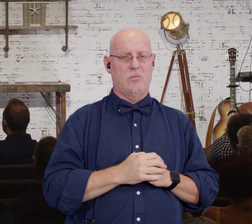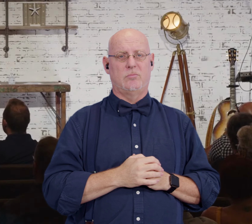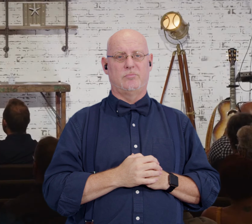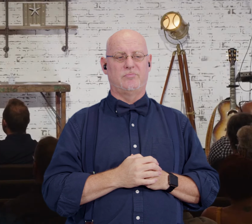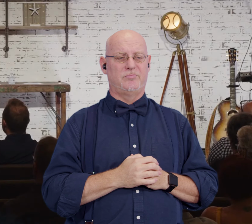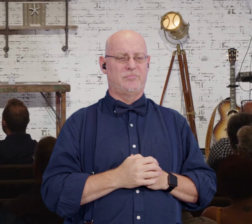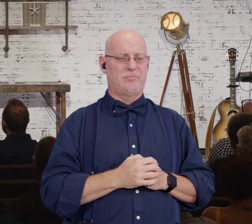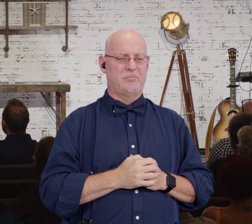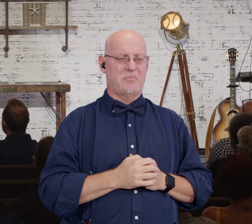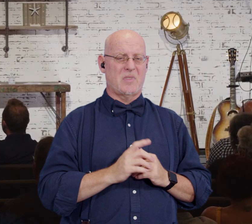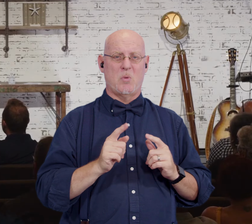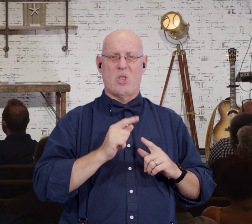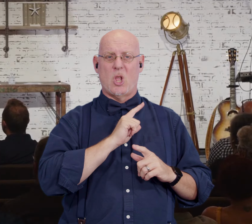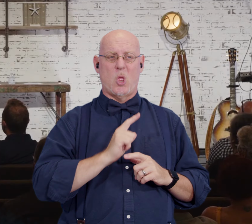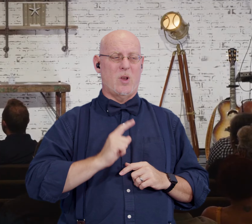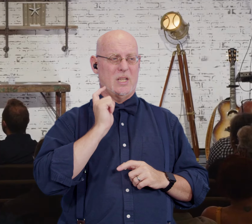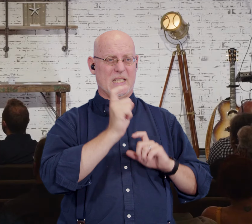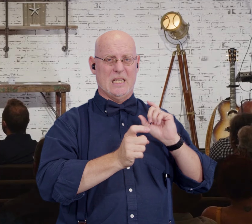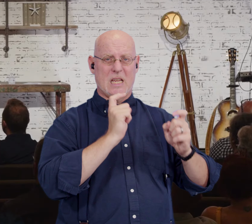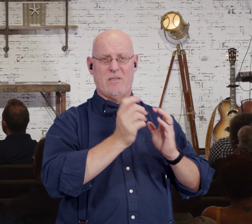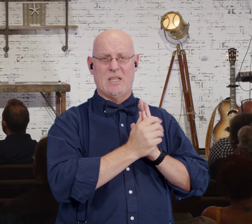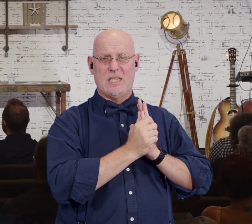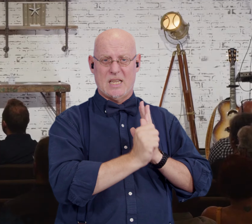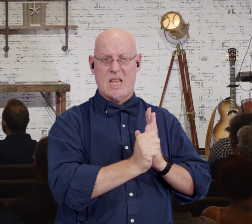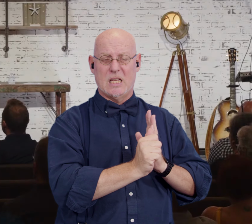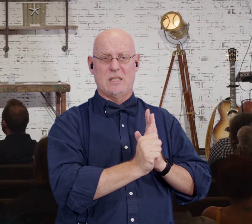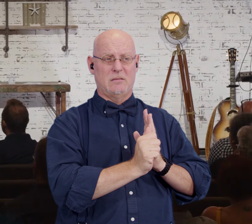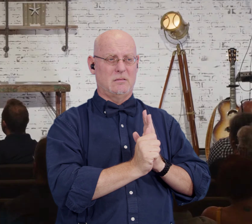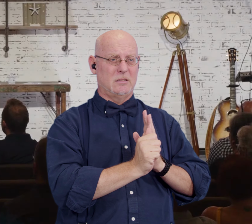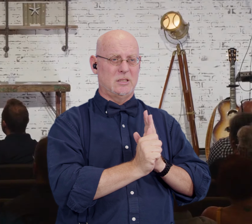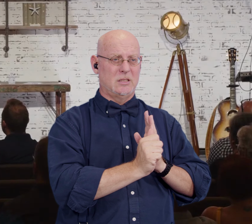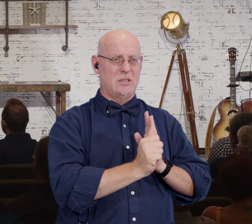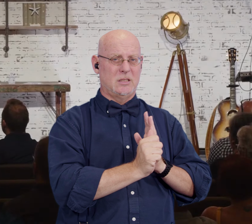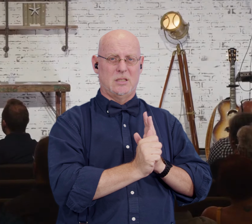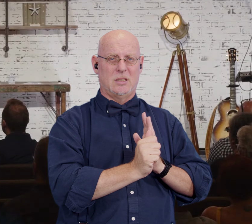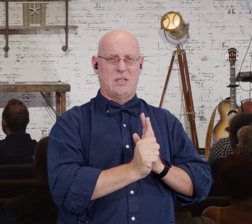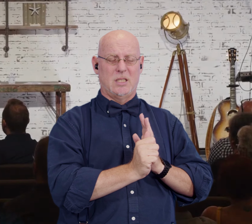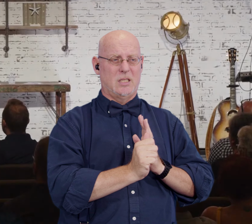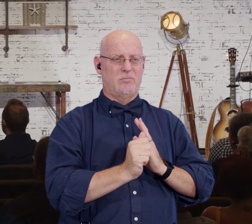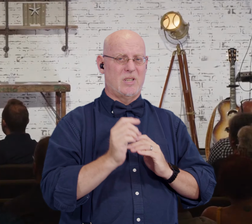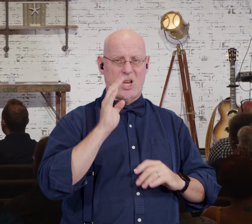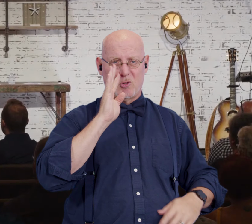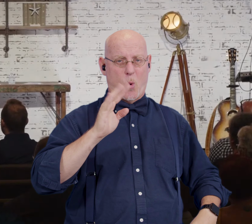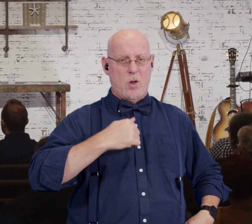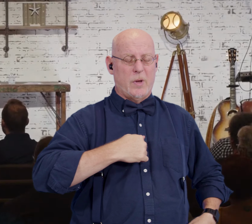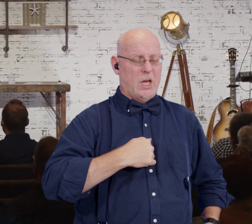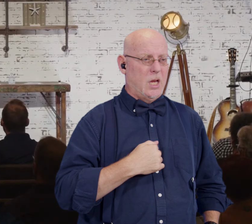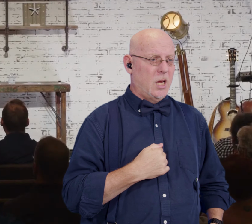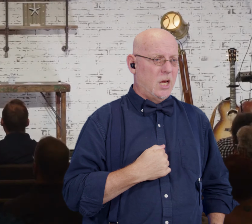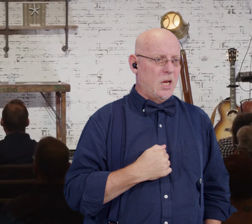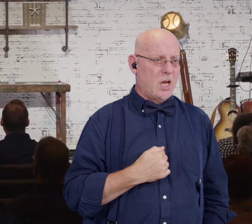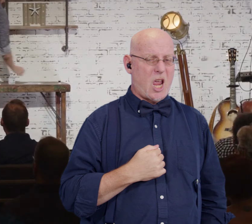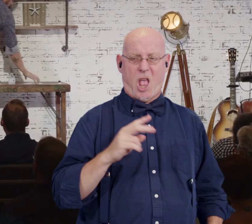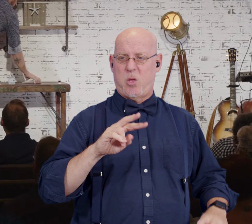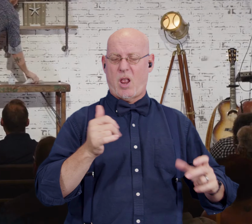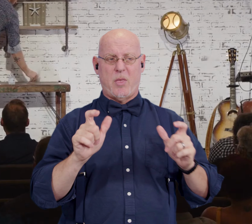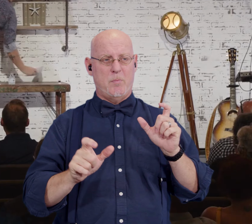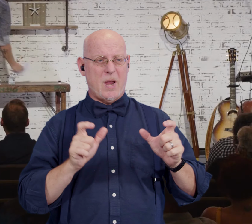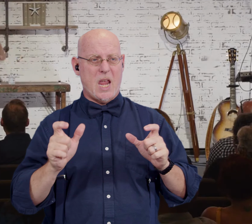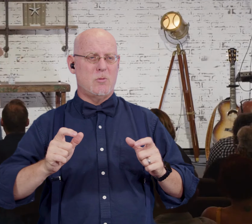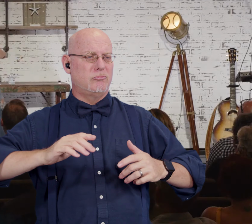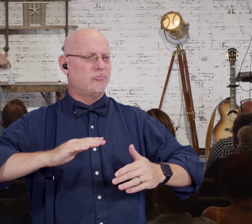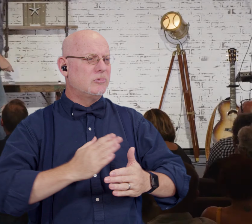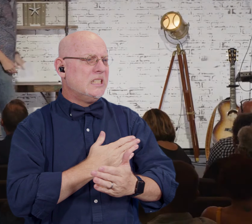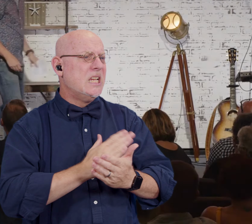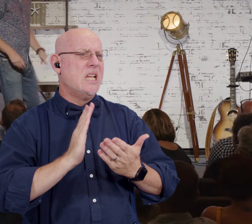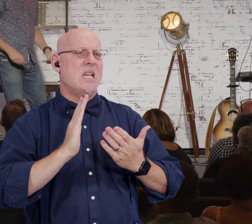are going, man, when the Lord was handing out gifts, he just gypped me or he passed over me completely. And I look at other people who